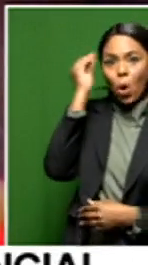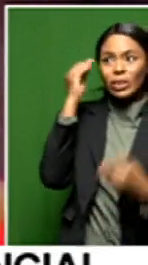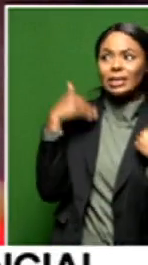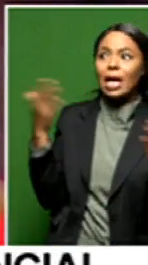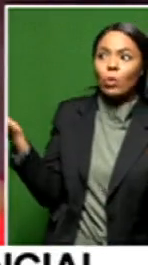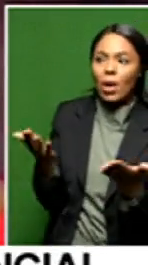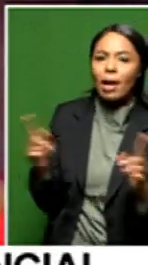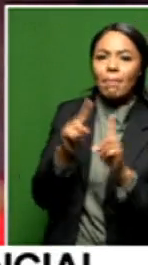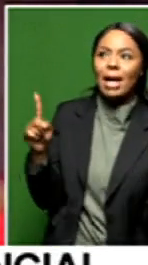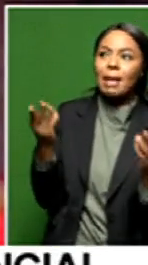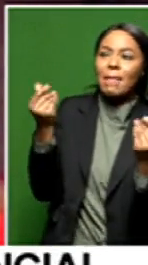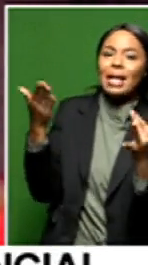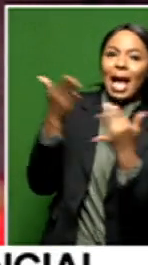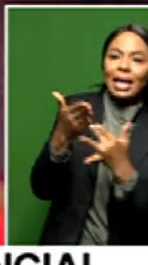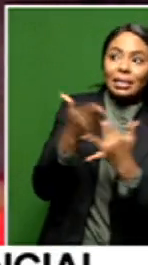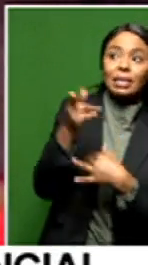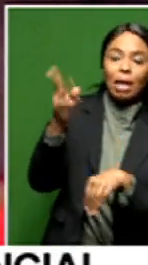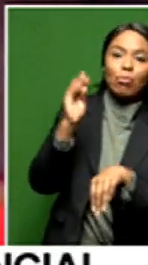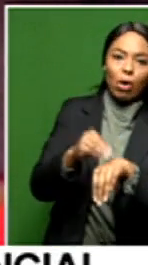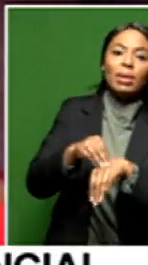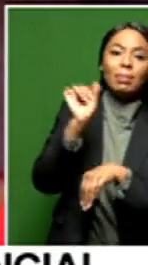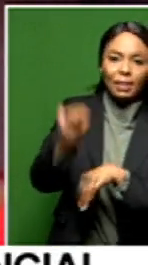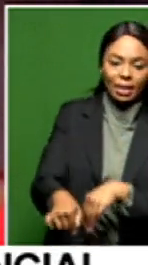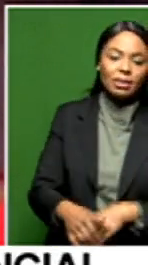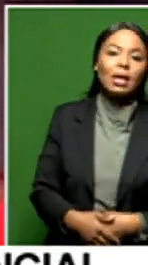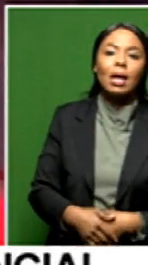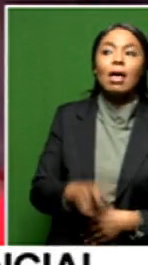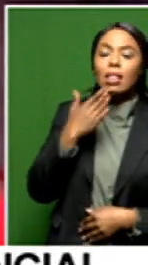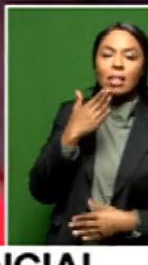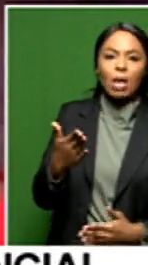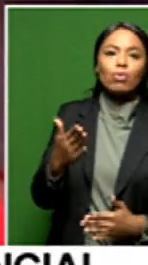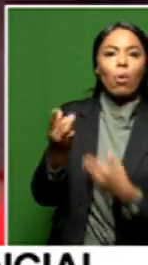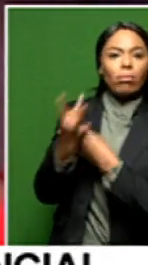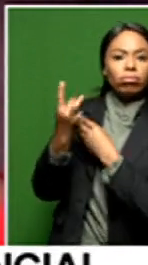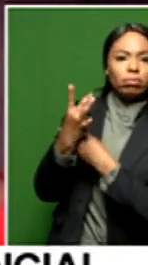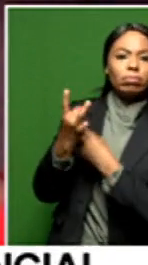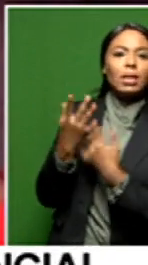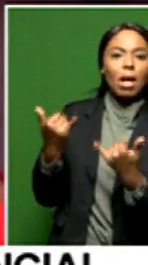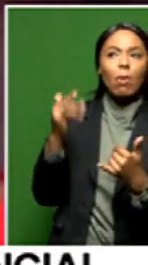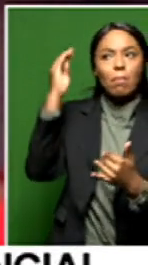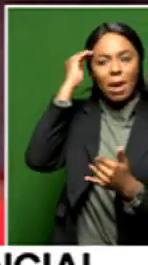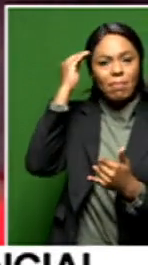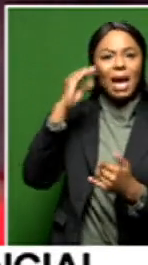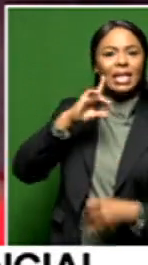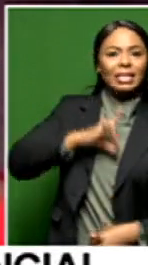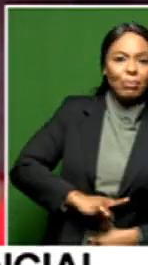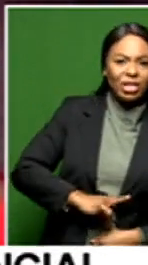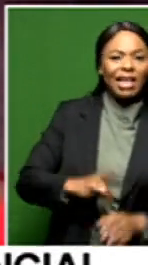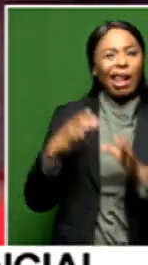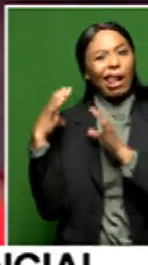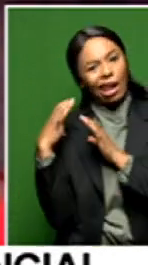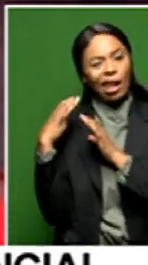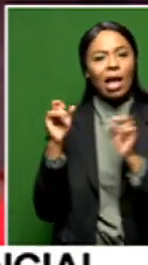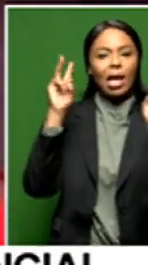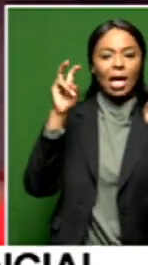how do they access finance? Thank you so much for opening our eyes in terms of how we could navigate our way from this mental depletion state.